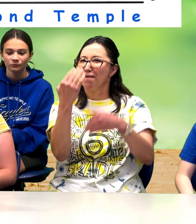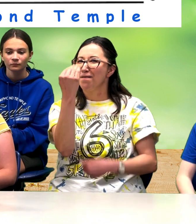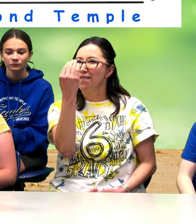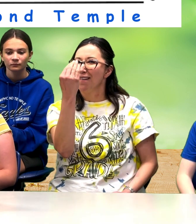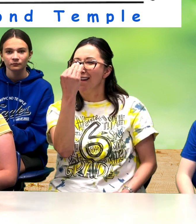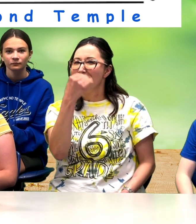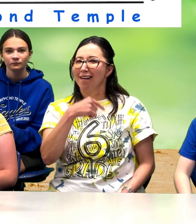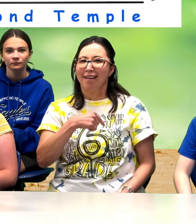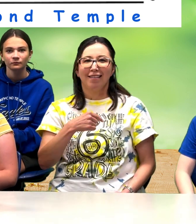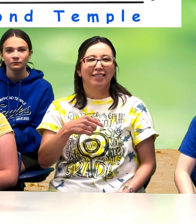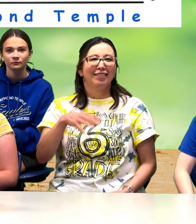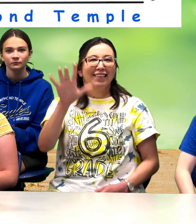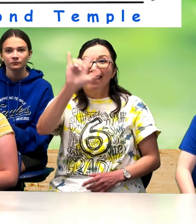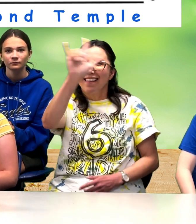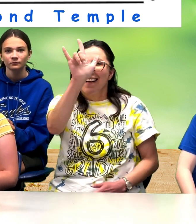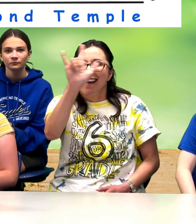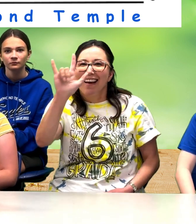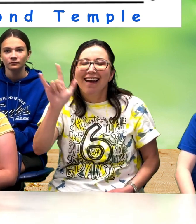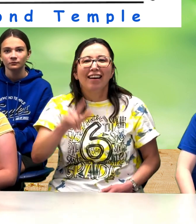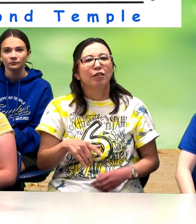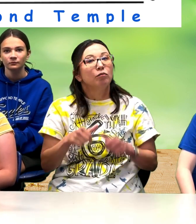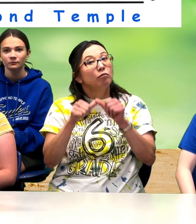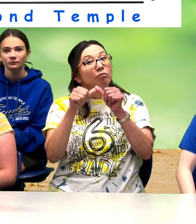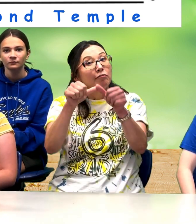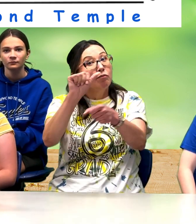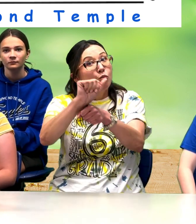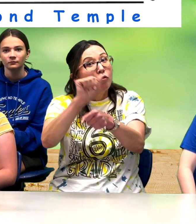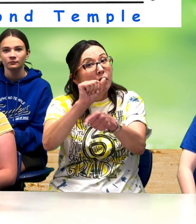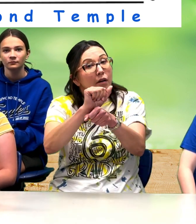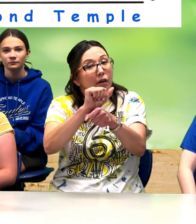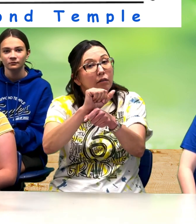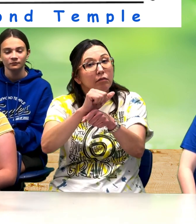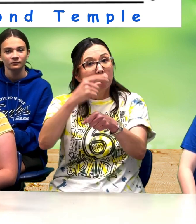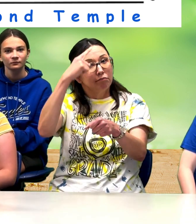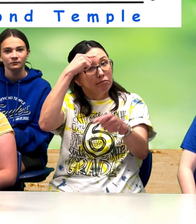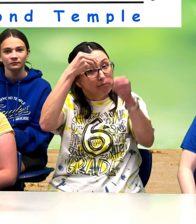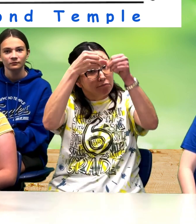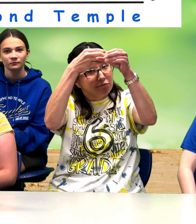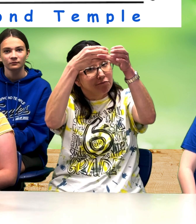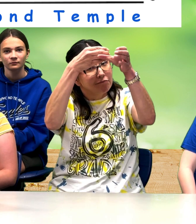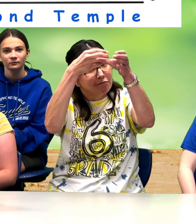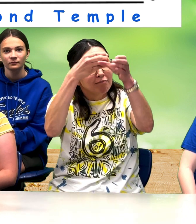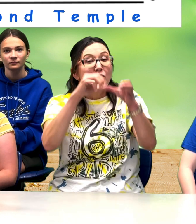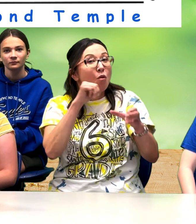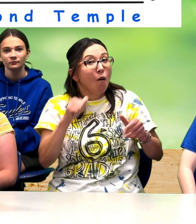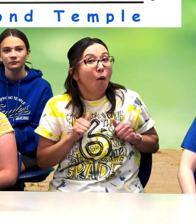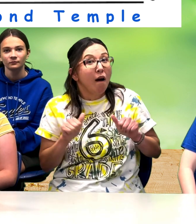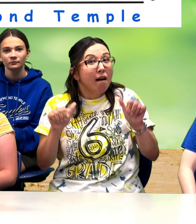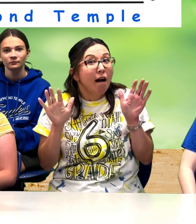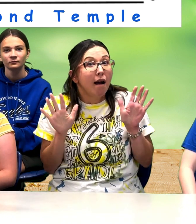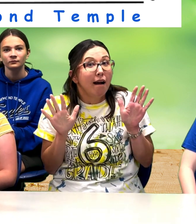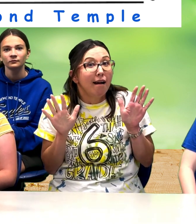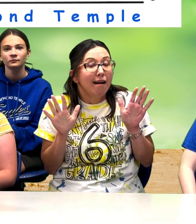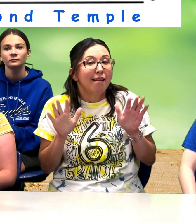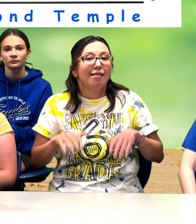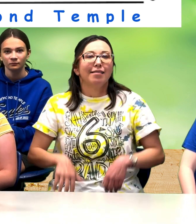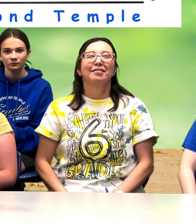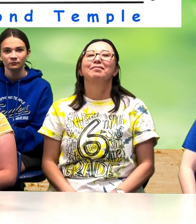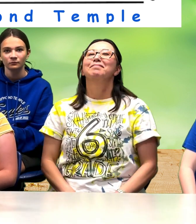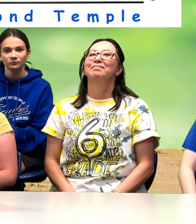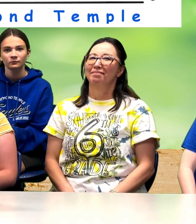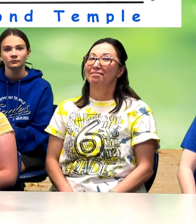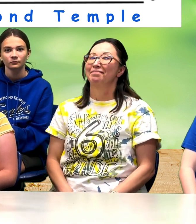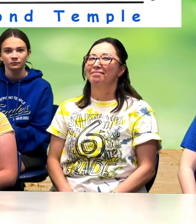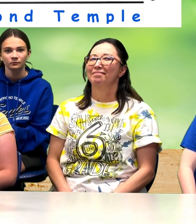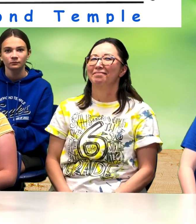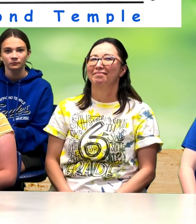Absolutely. Hello, room 14. I love you all. Continue working hard. You got to build up that knowledge. Never